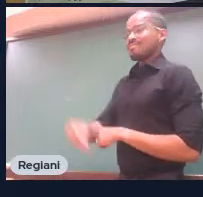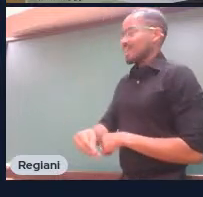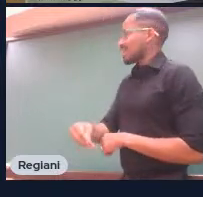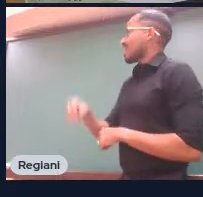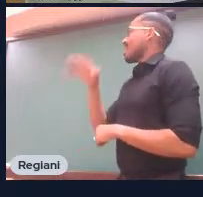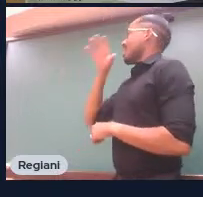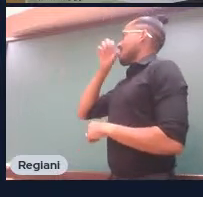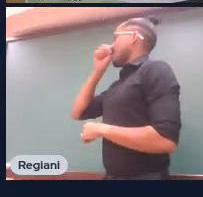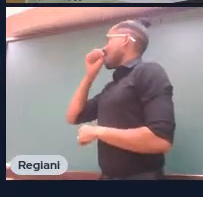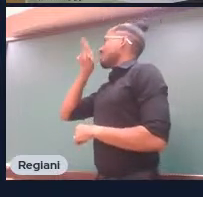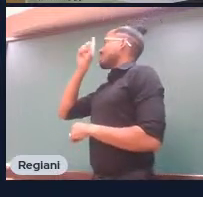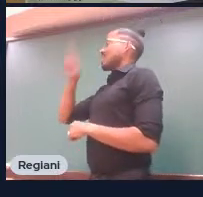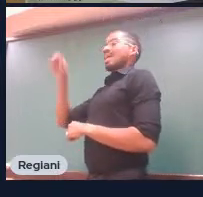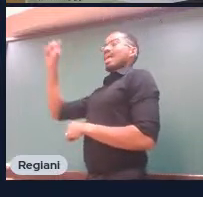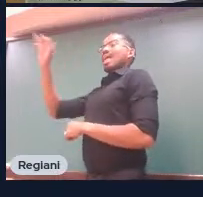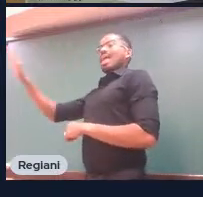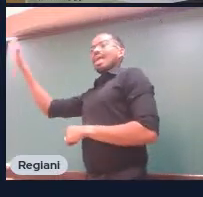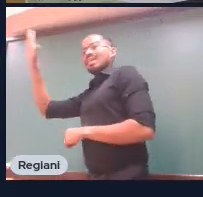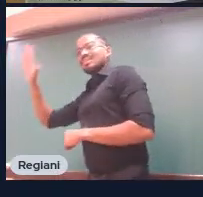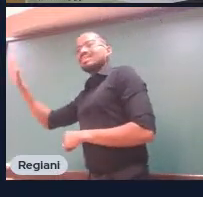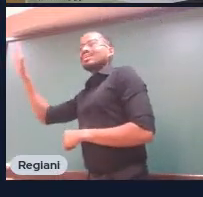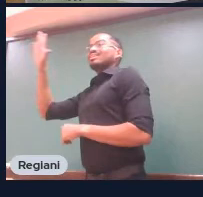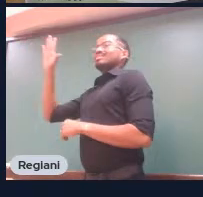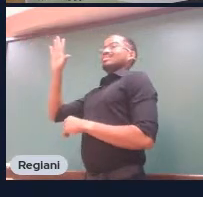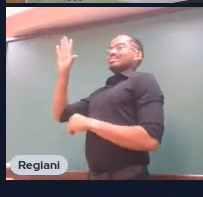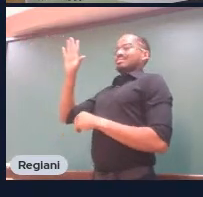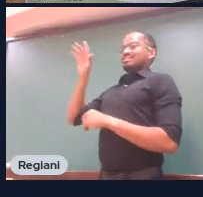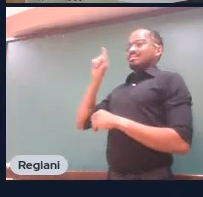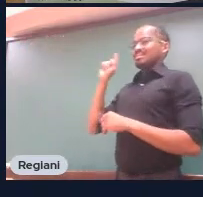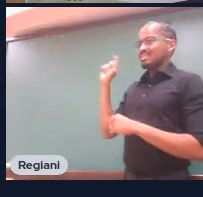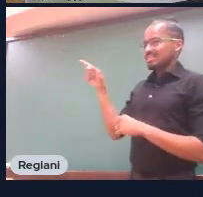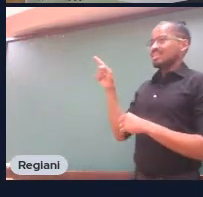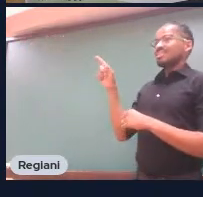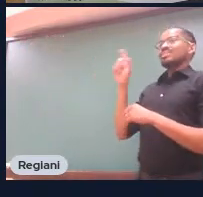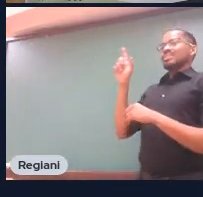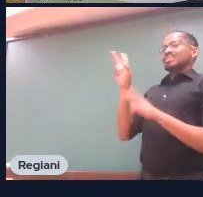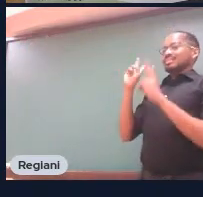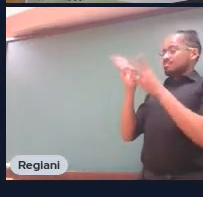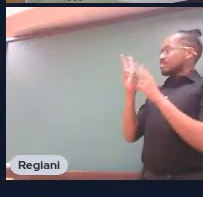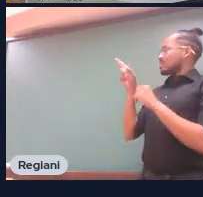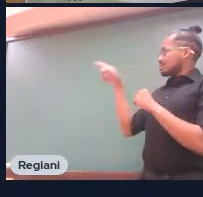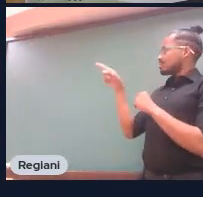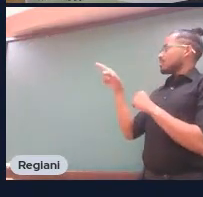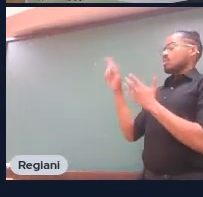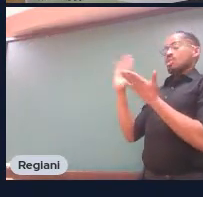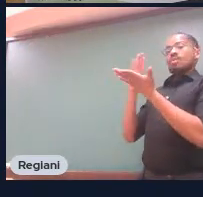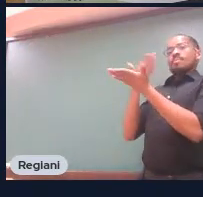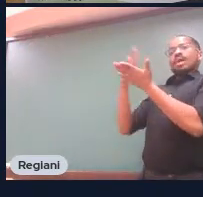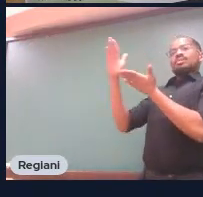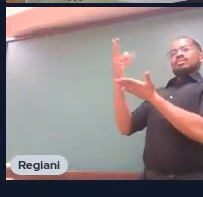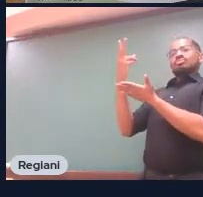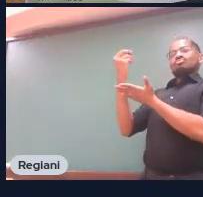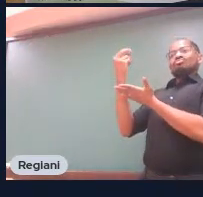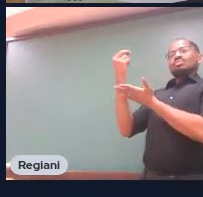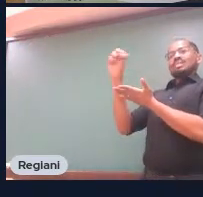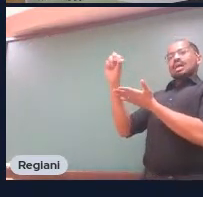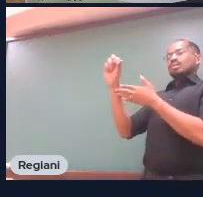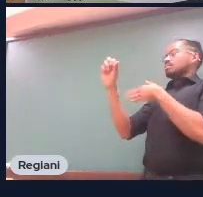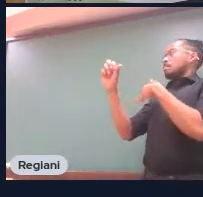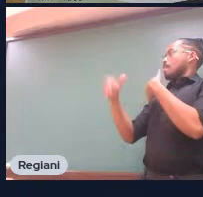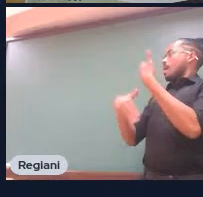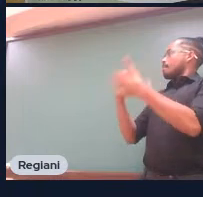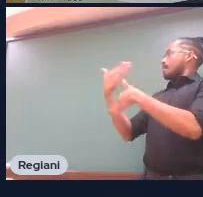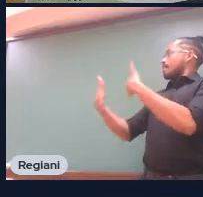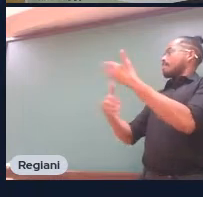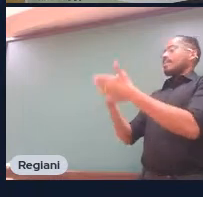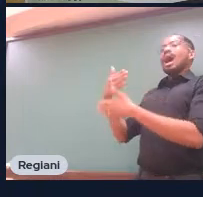which is AsiaLex. A long time, no one added anything. Then ELEX from 2009 onwards. The blue